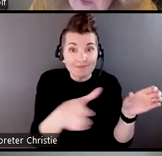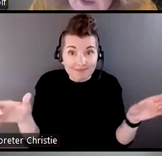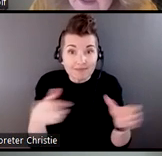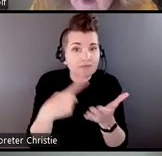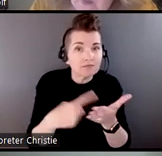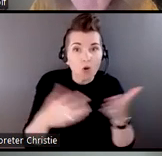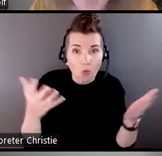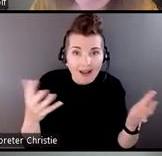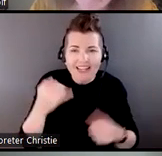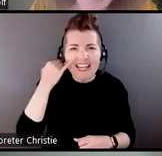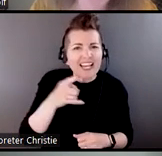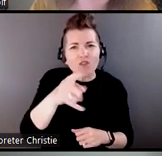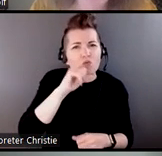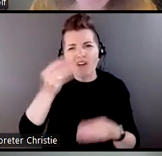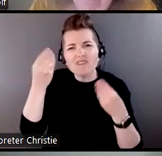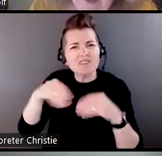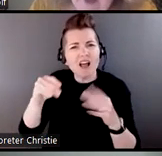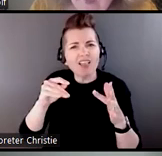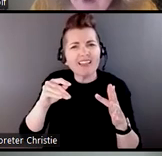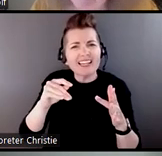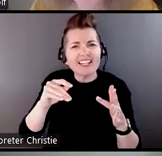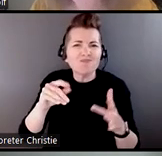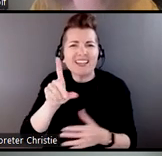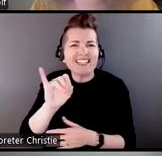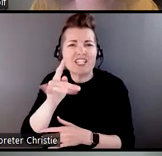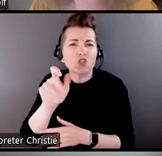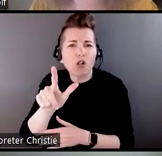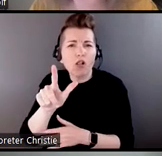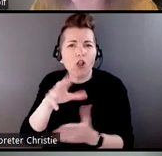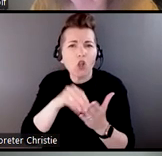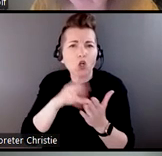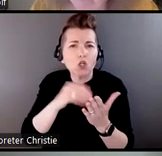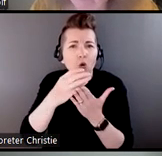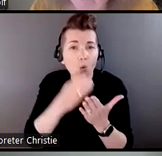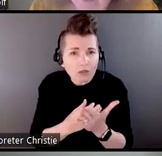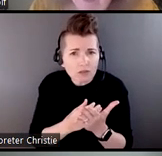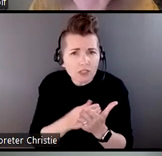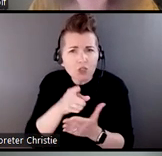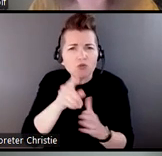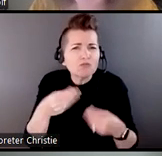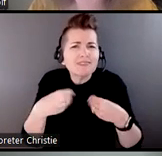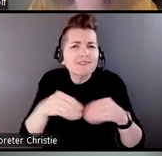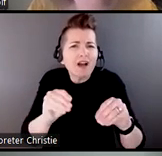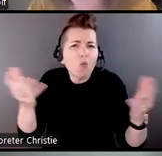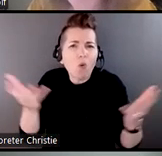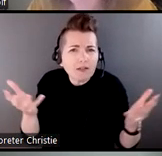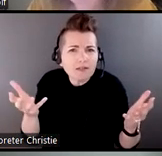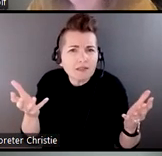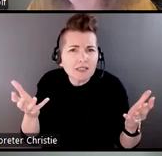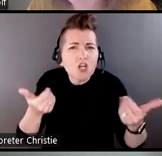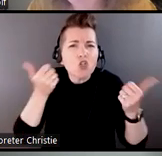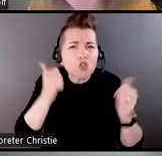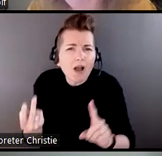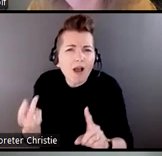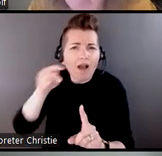literacy course, what are you selling? Put yourself in the position of a potential learner. What will they want to